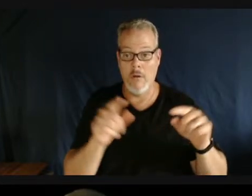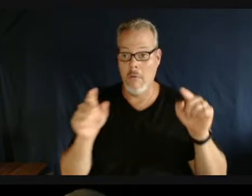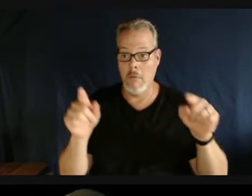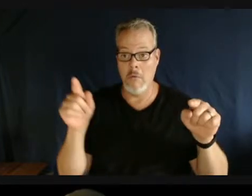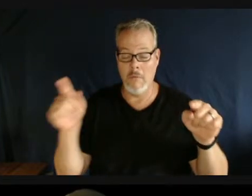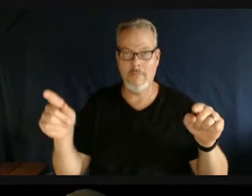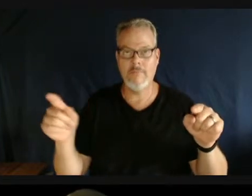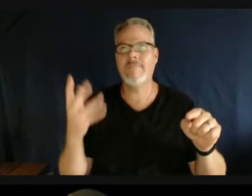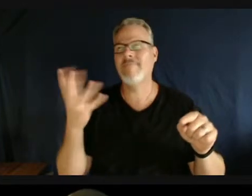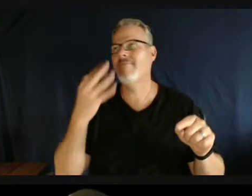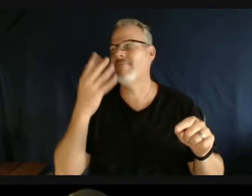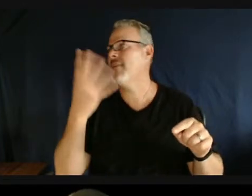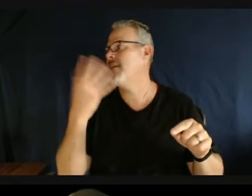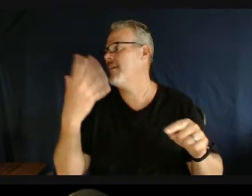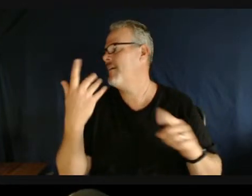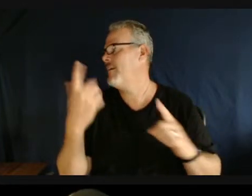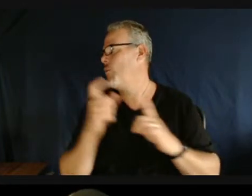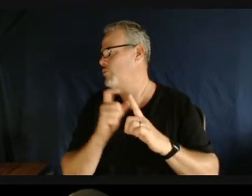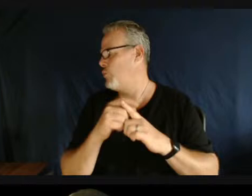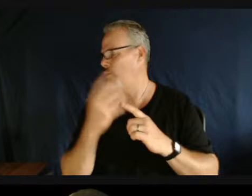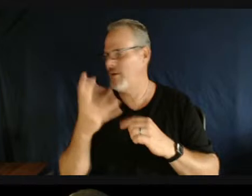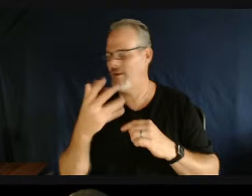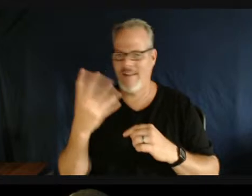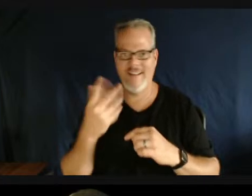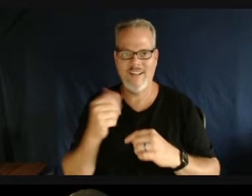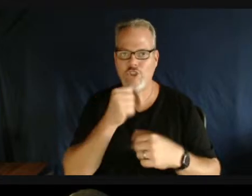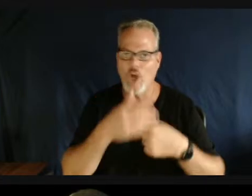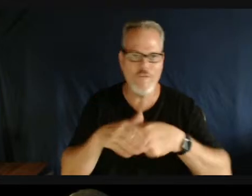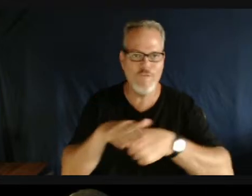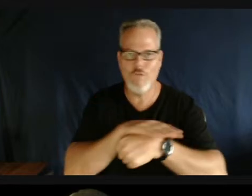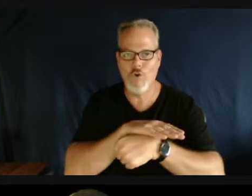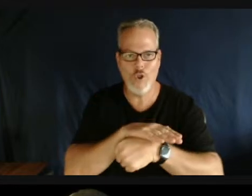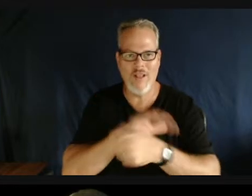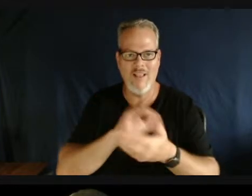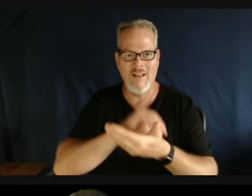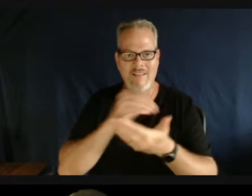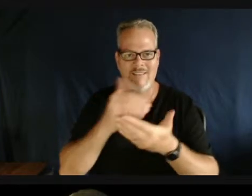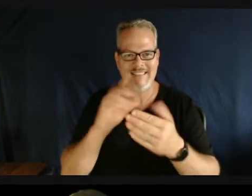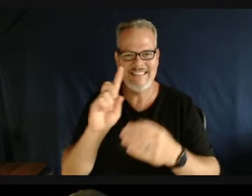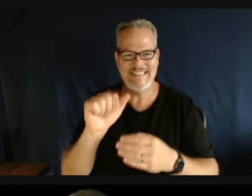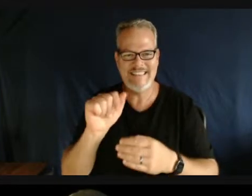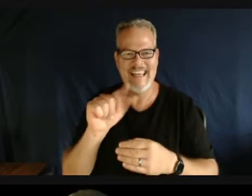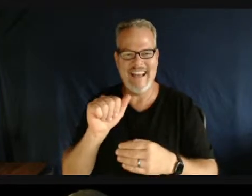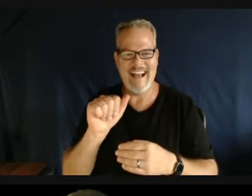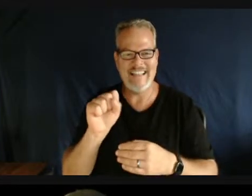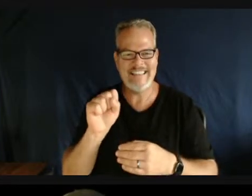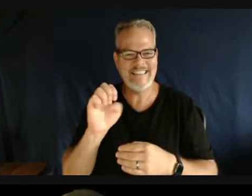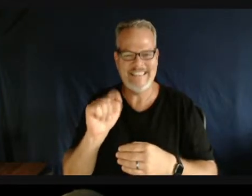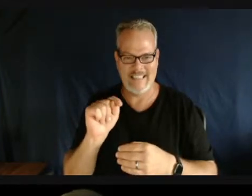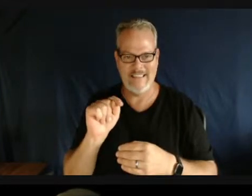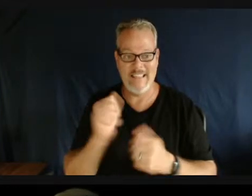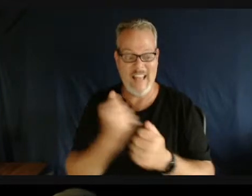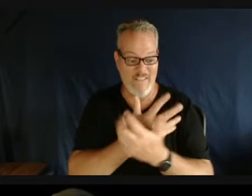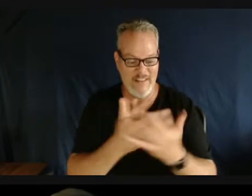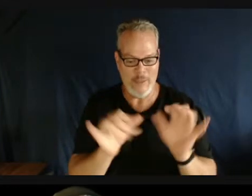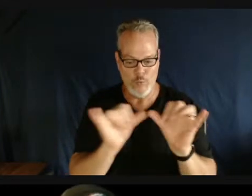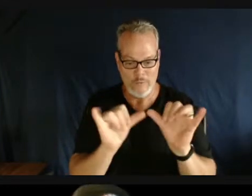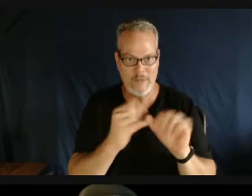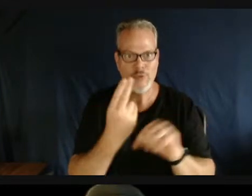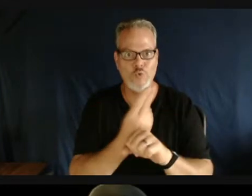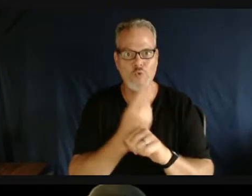what's the word here? Full data set, right? You can see these all were measured by hand here. But you see the similar pattern